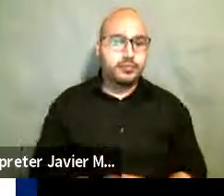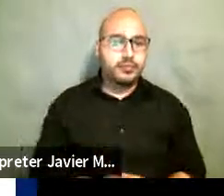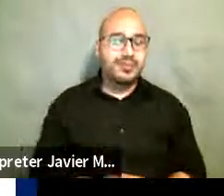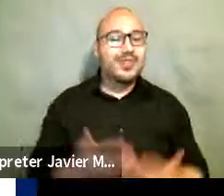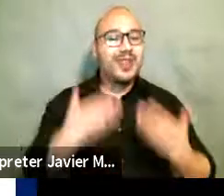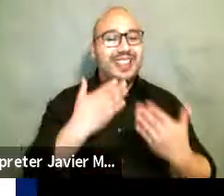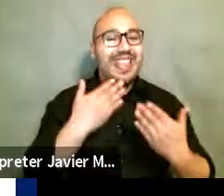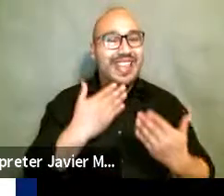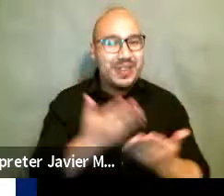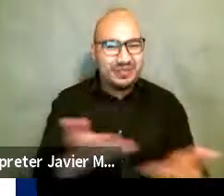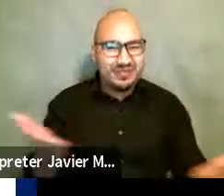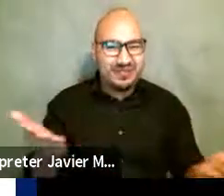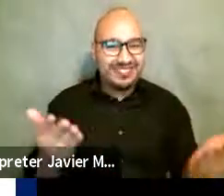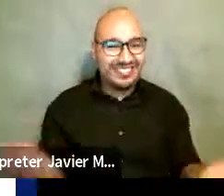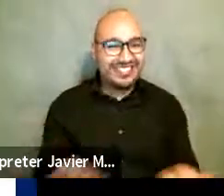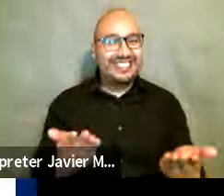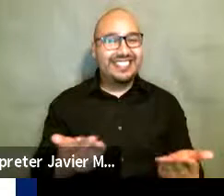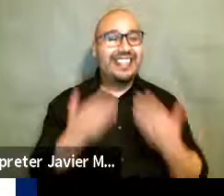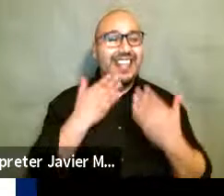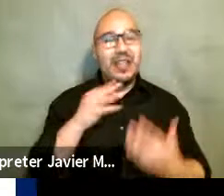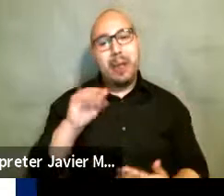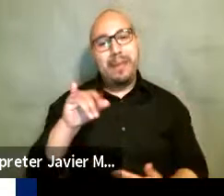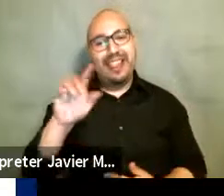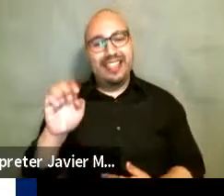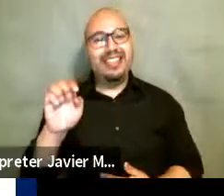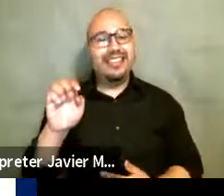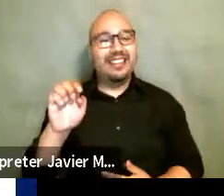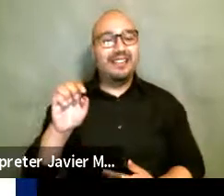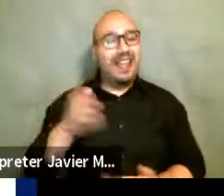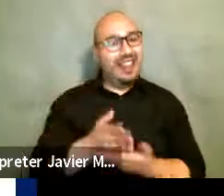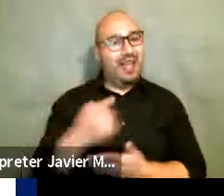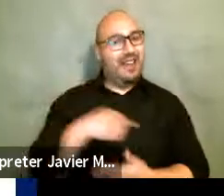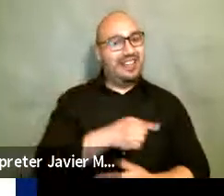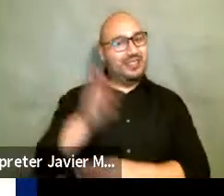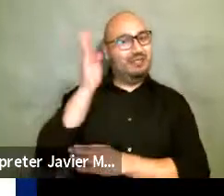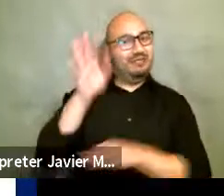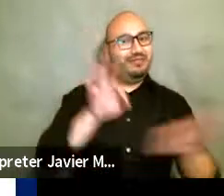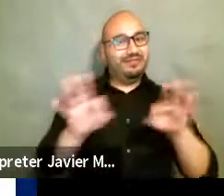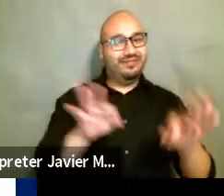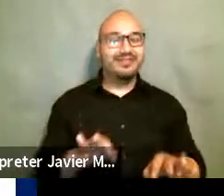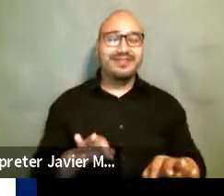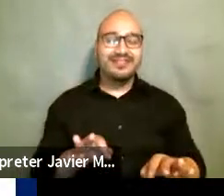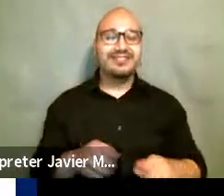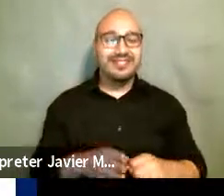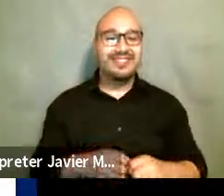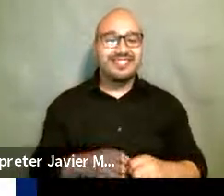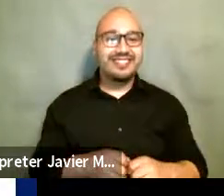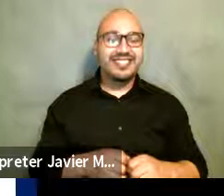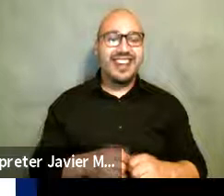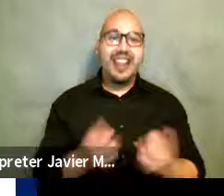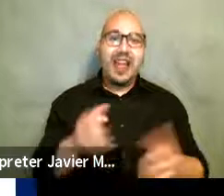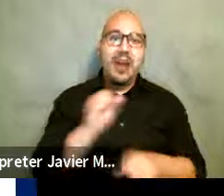you, everyone. Thank you, Maylee, for allowing us to do this. It must have been quite a bit of